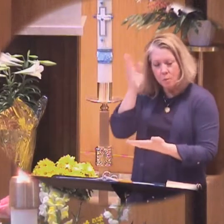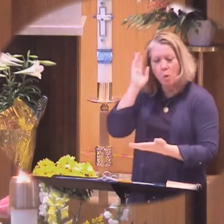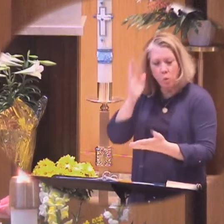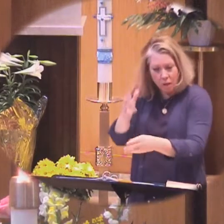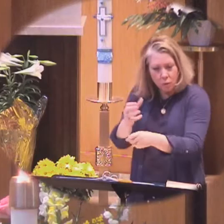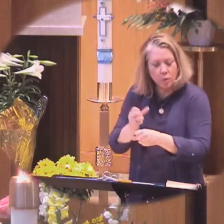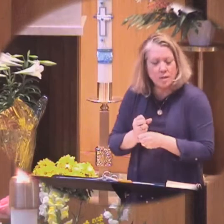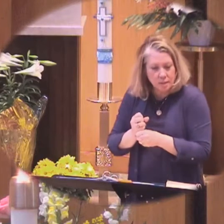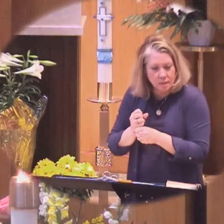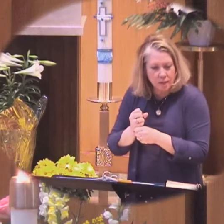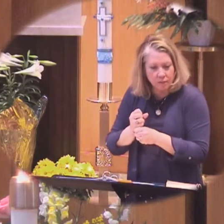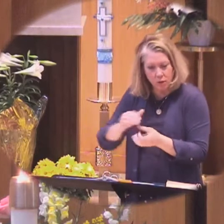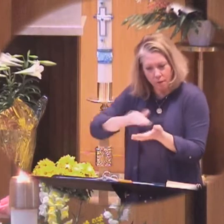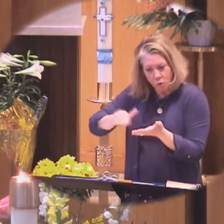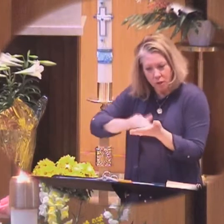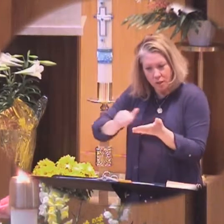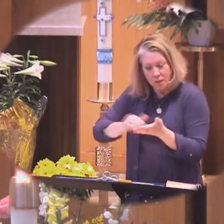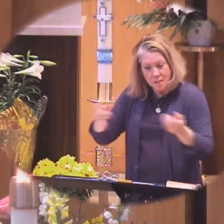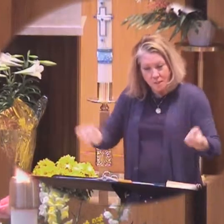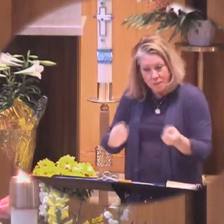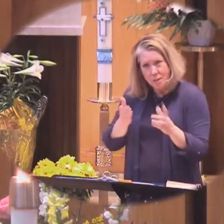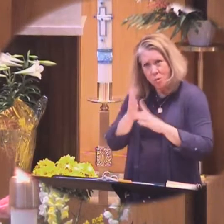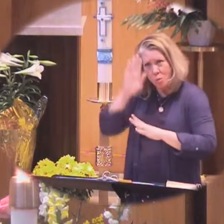of sins through his name."